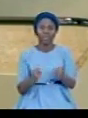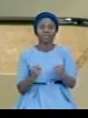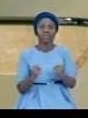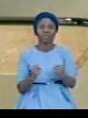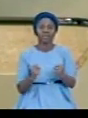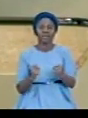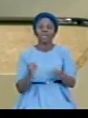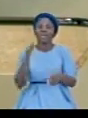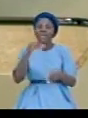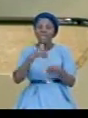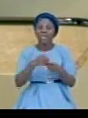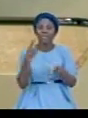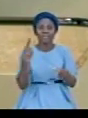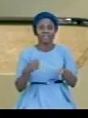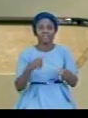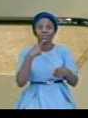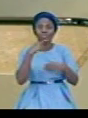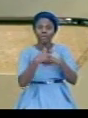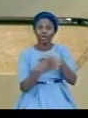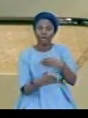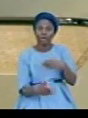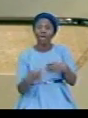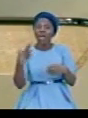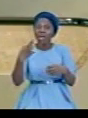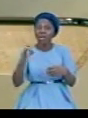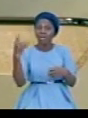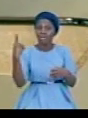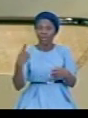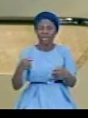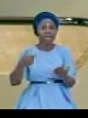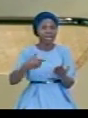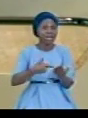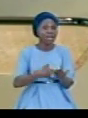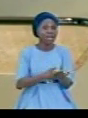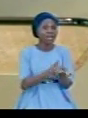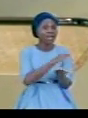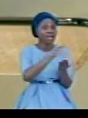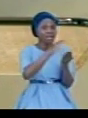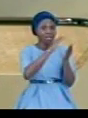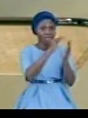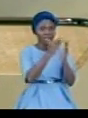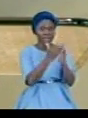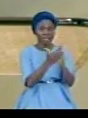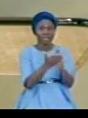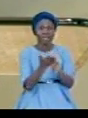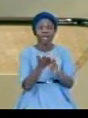in the blood of the Lamb.